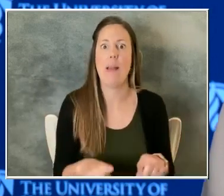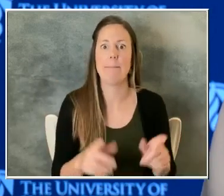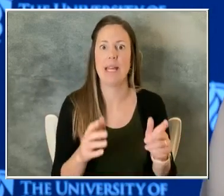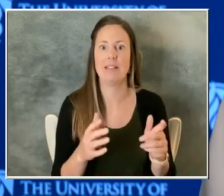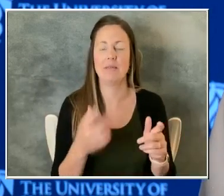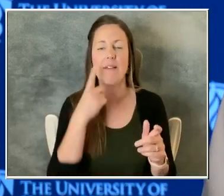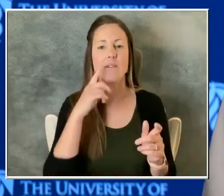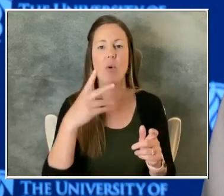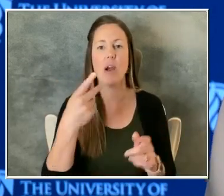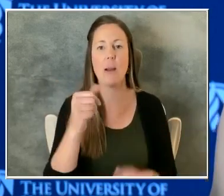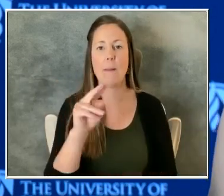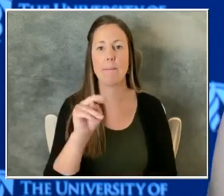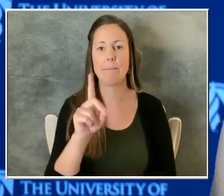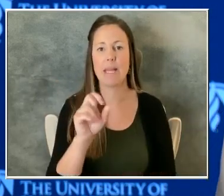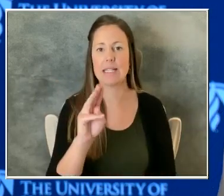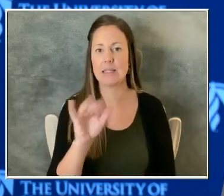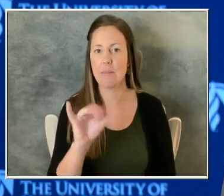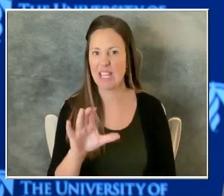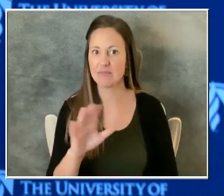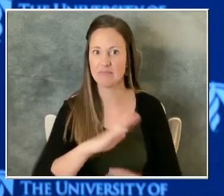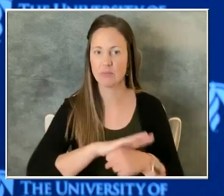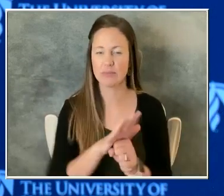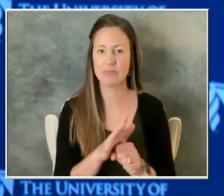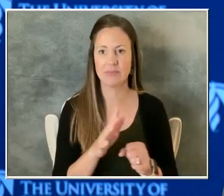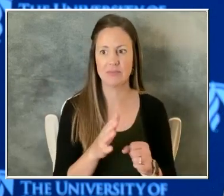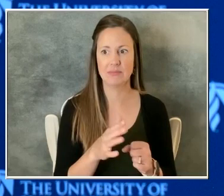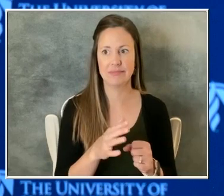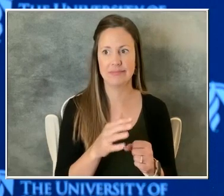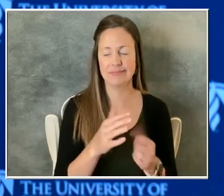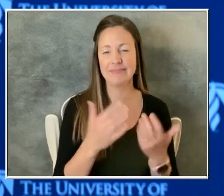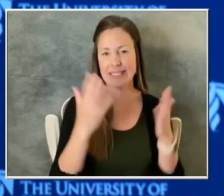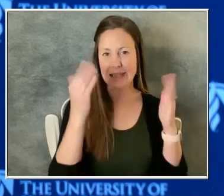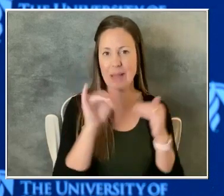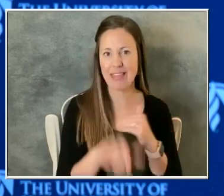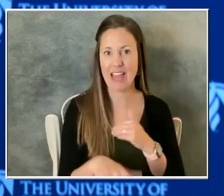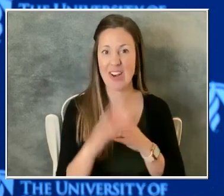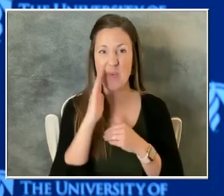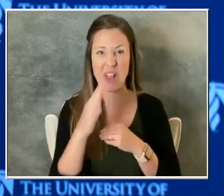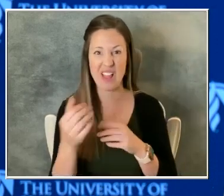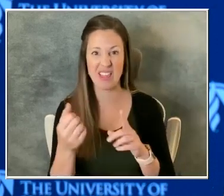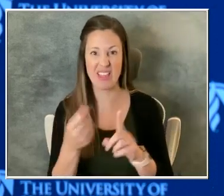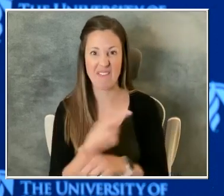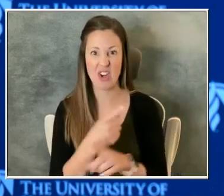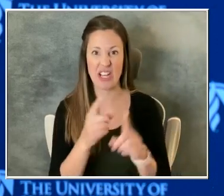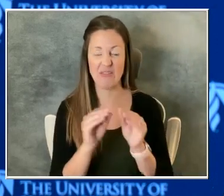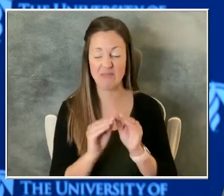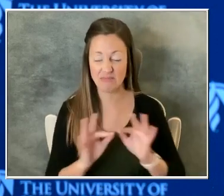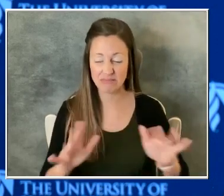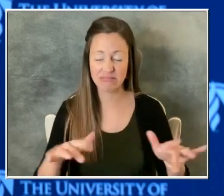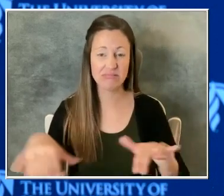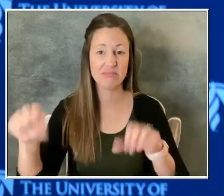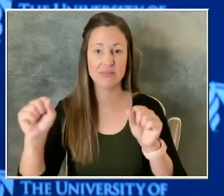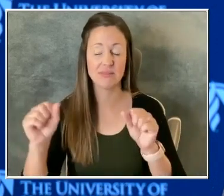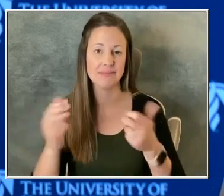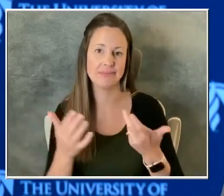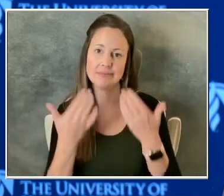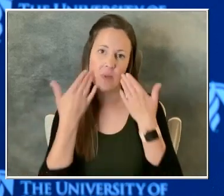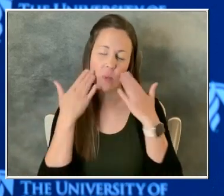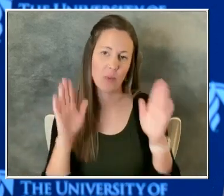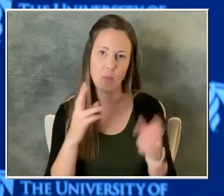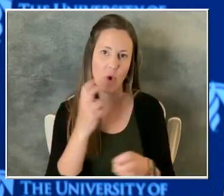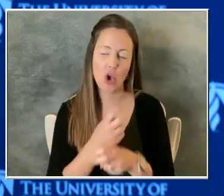but you know, will that variant take hold? Will it sweep the country? That's hard to say. We've known also since the pandemic, we've